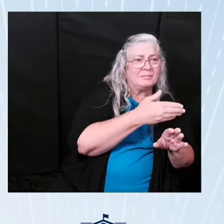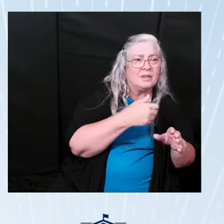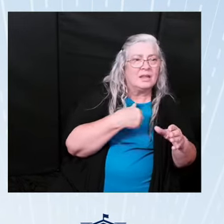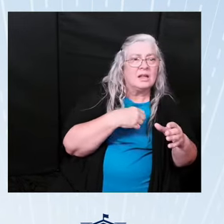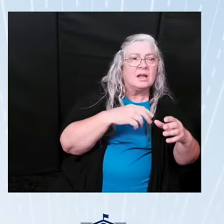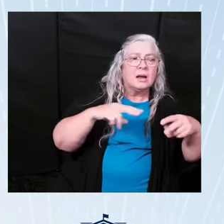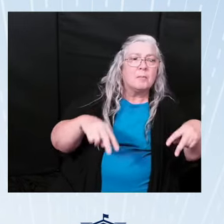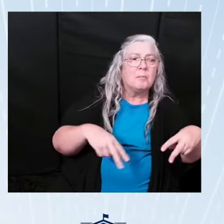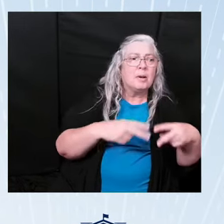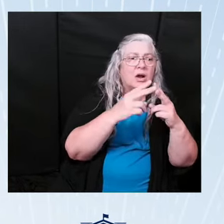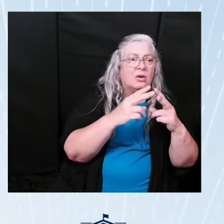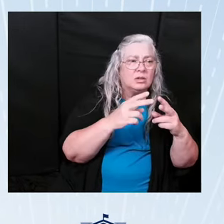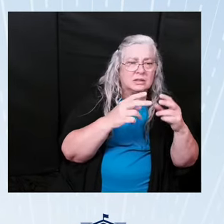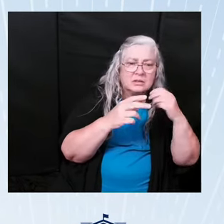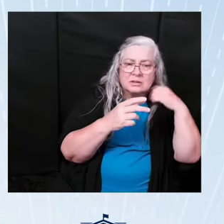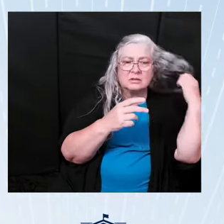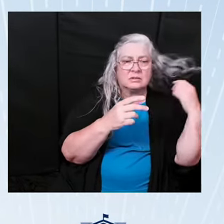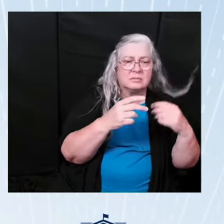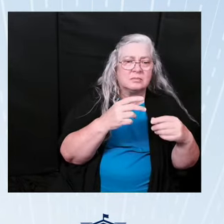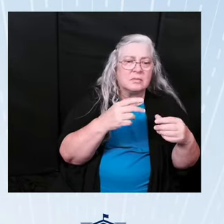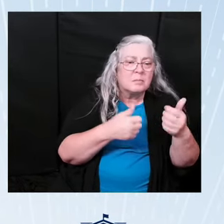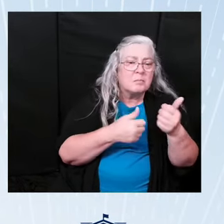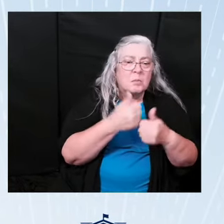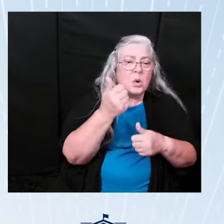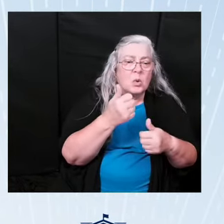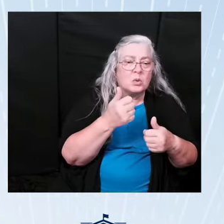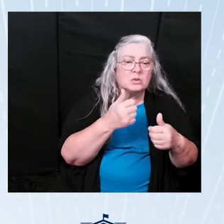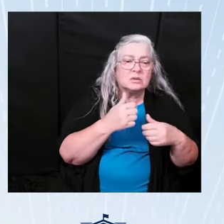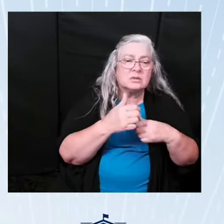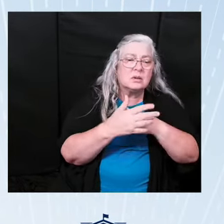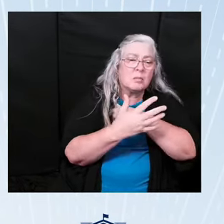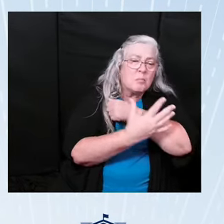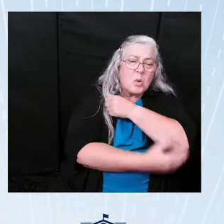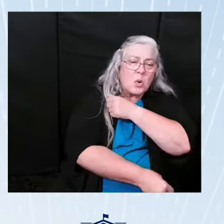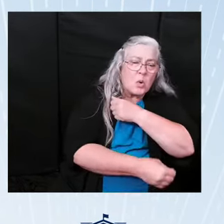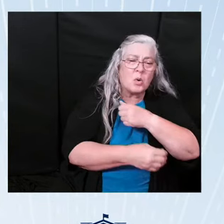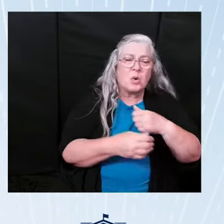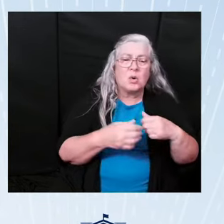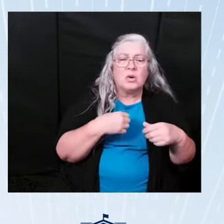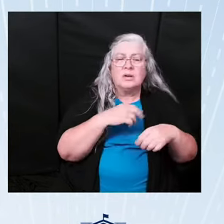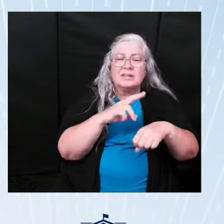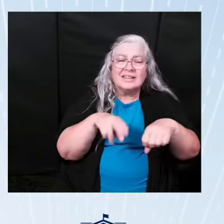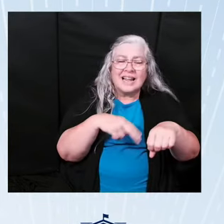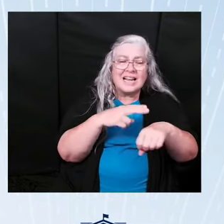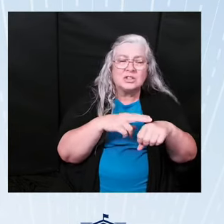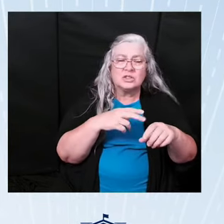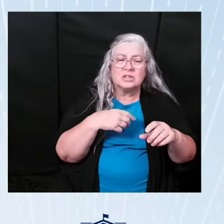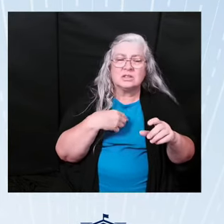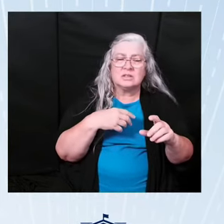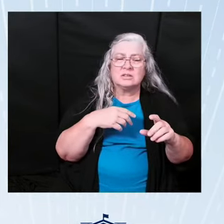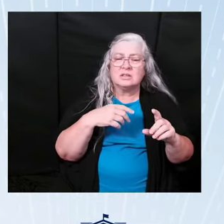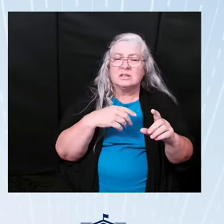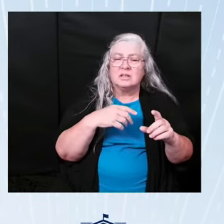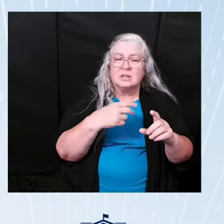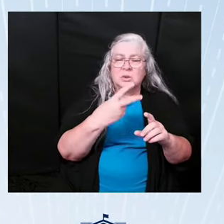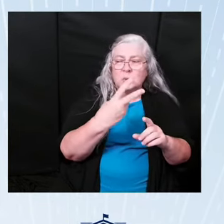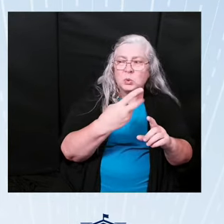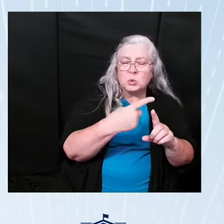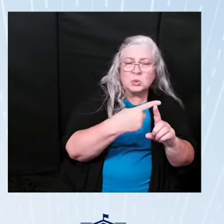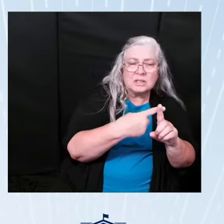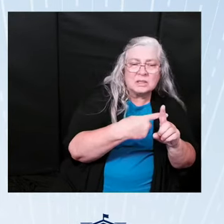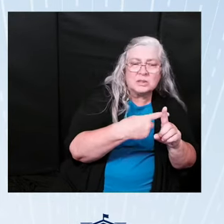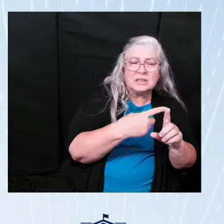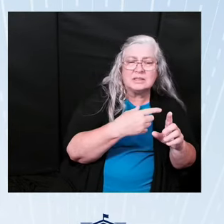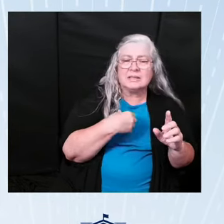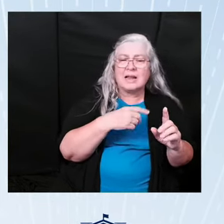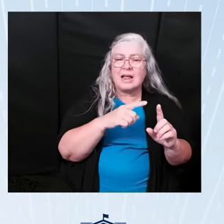pressing for and the High Ambition Coalition was pressing for, and a 2-degree C world, which is what the world was sort of managing to.